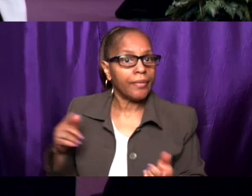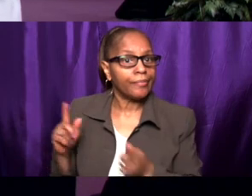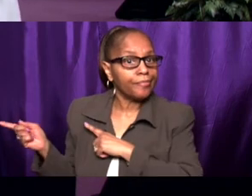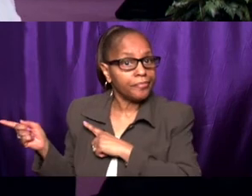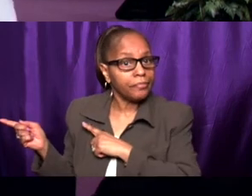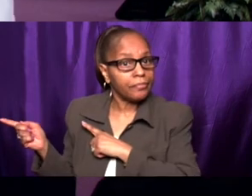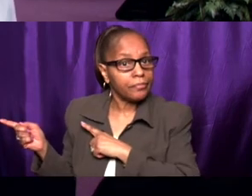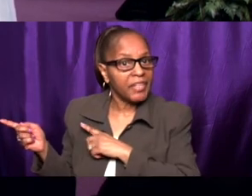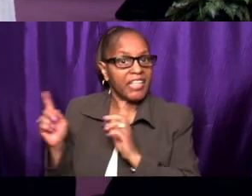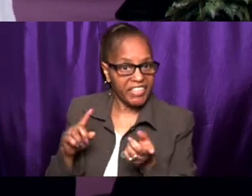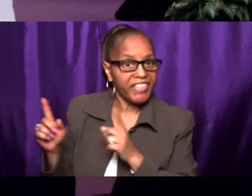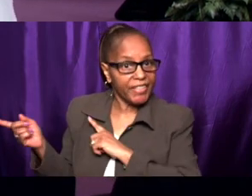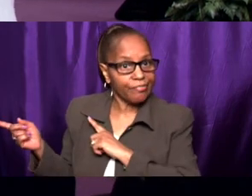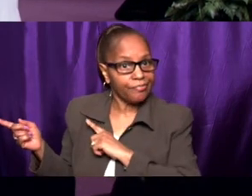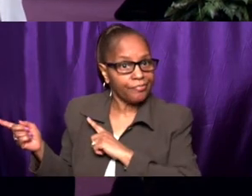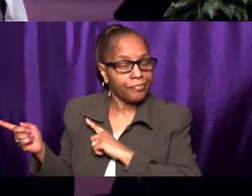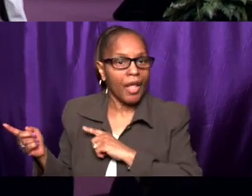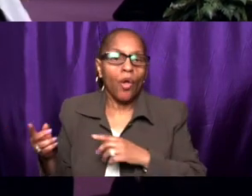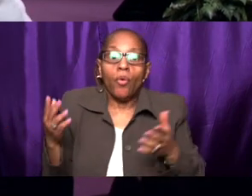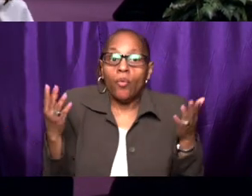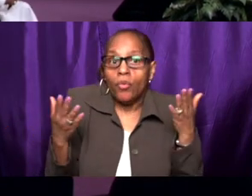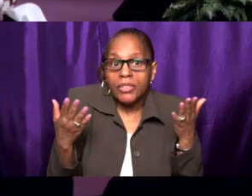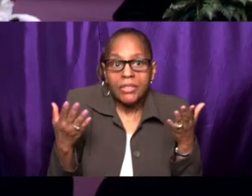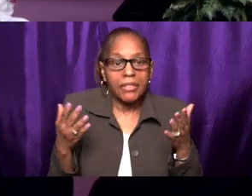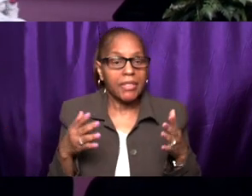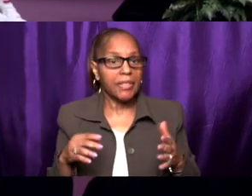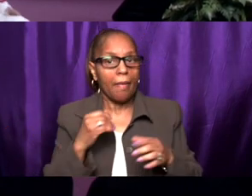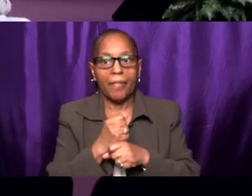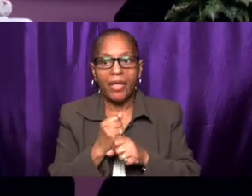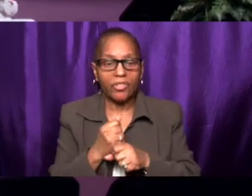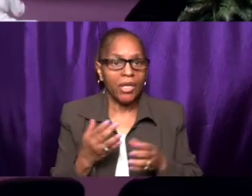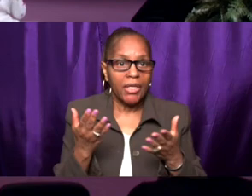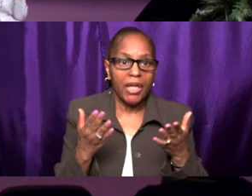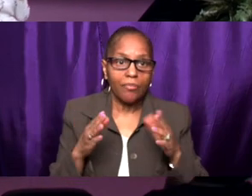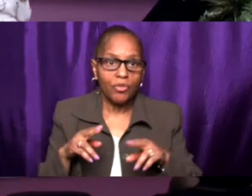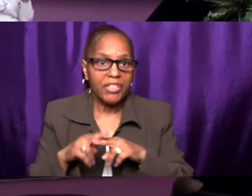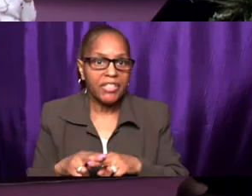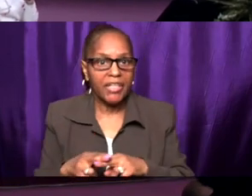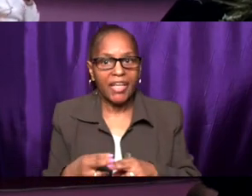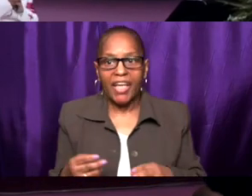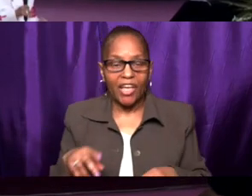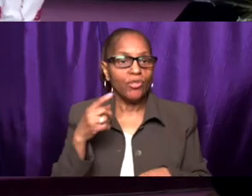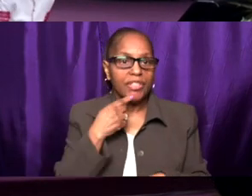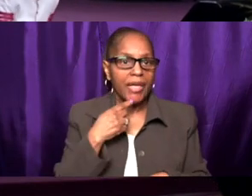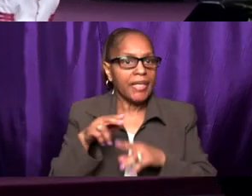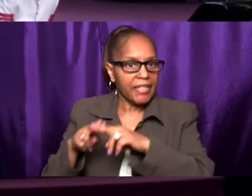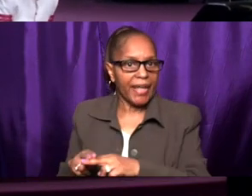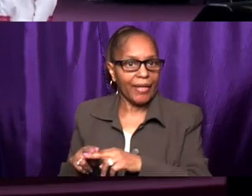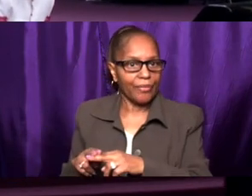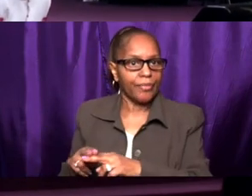What sense does it make to usher them to a seat, you sit down and say, sit right here?